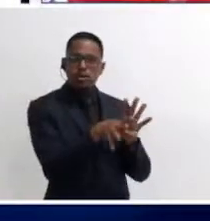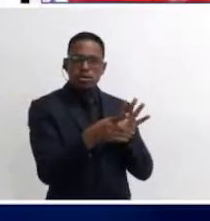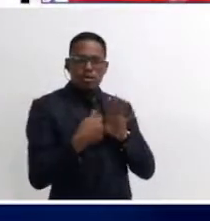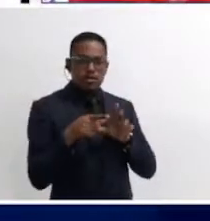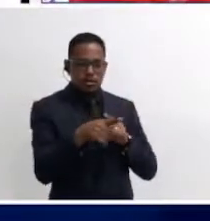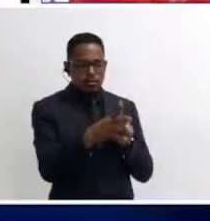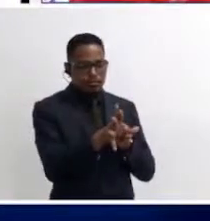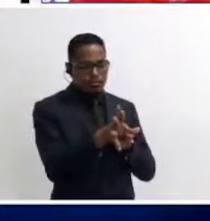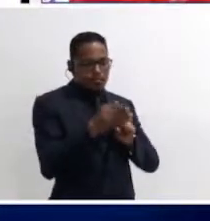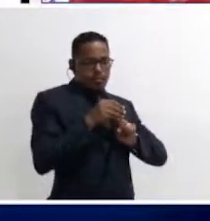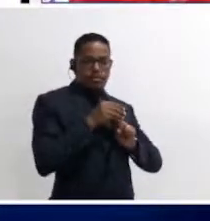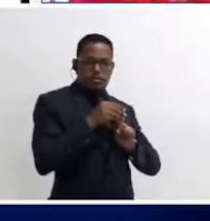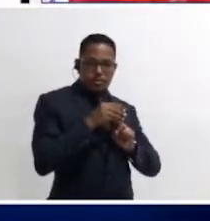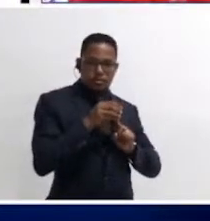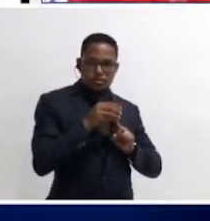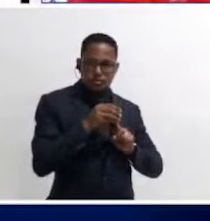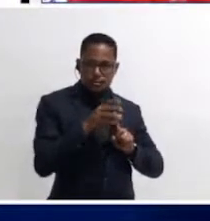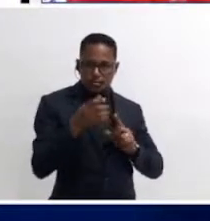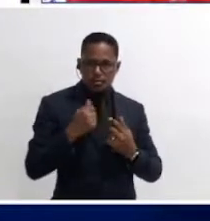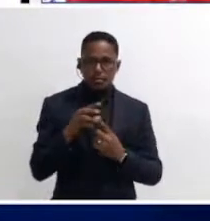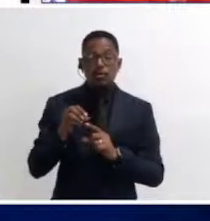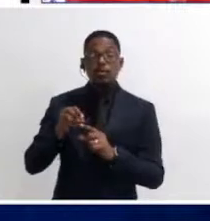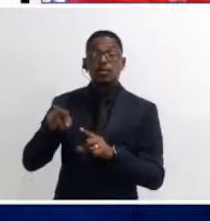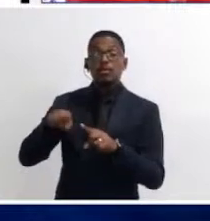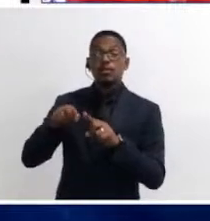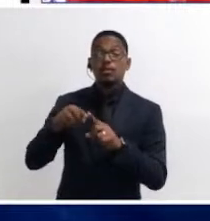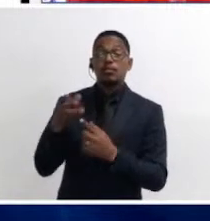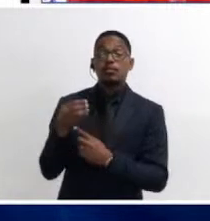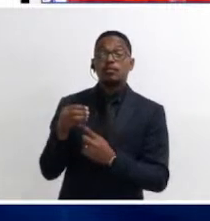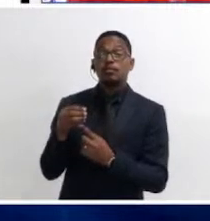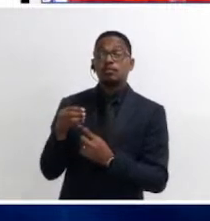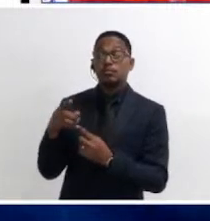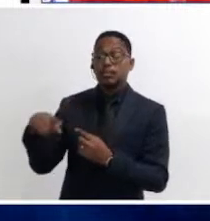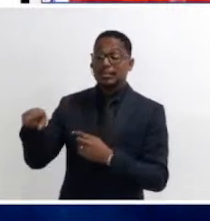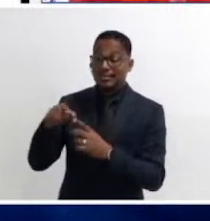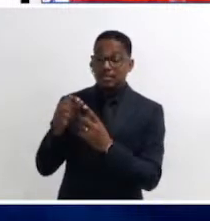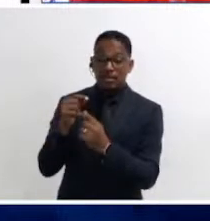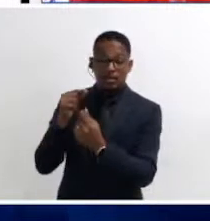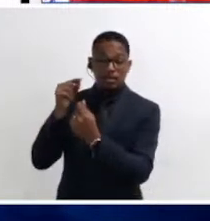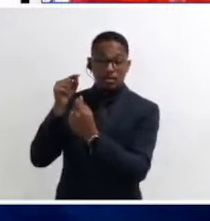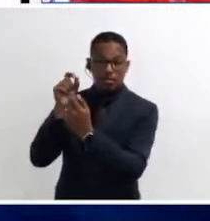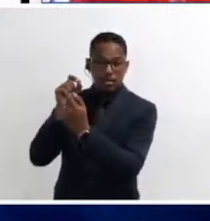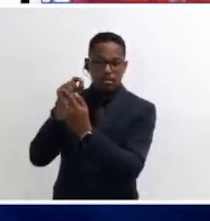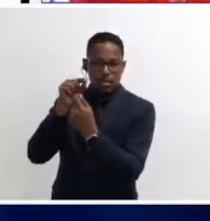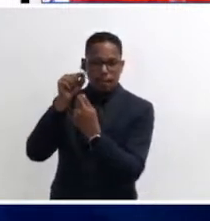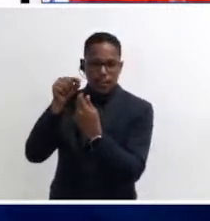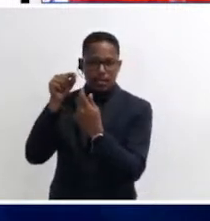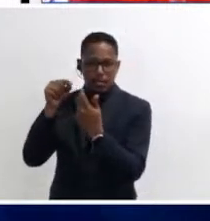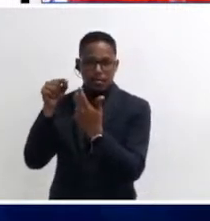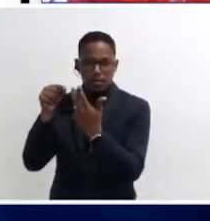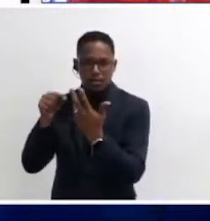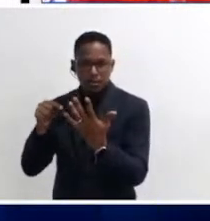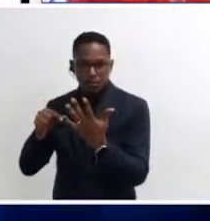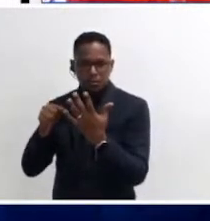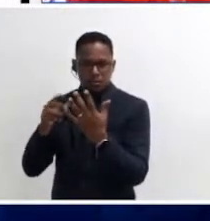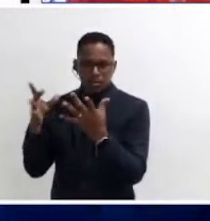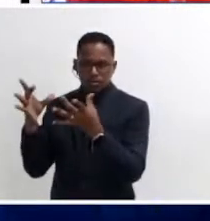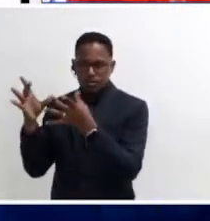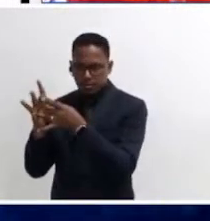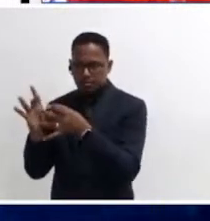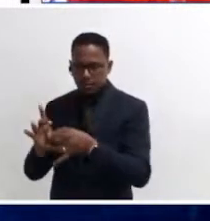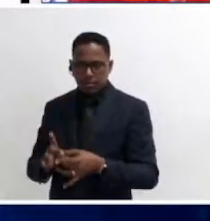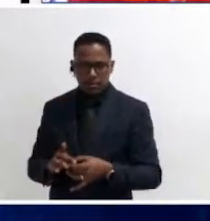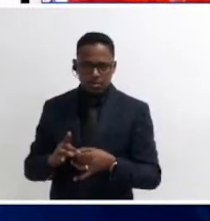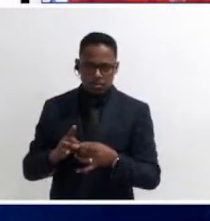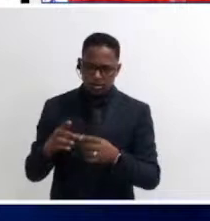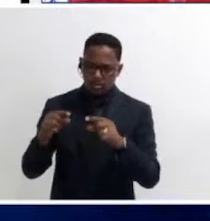bond pads. And those are typically all arranged around the perimeter of the chip. But in some cases, especially